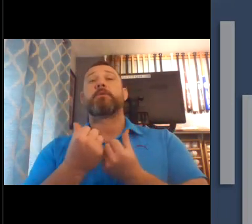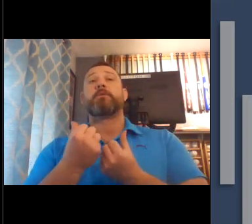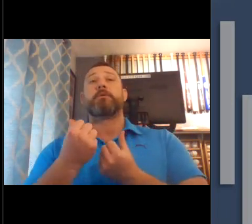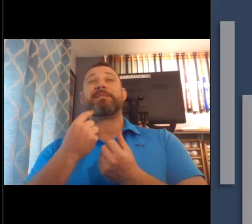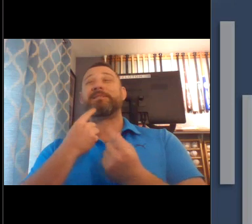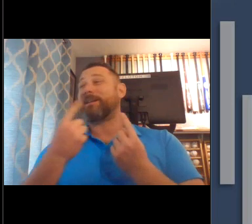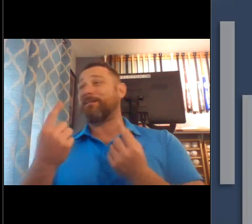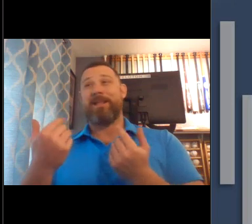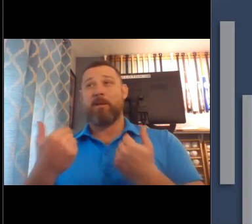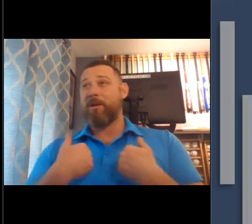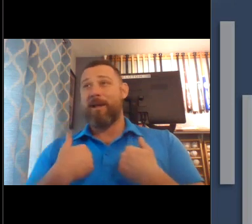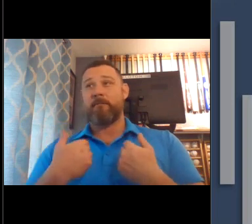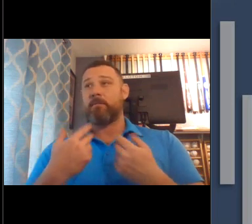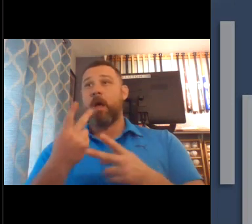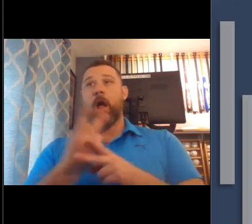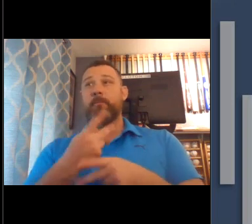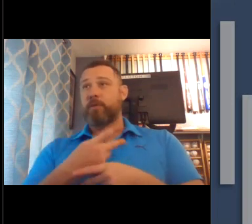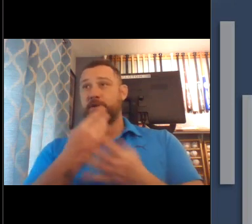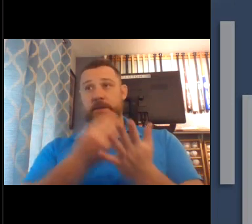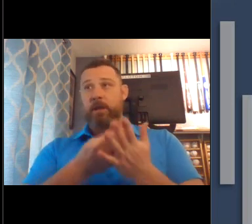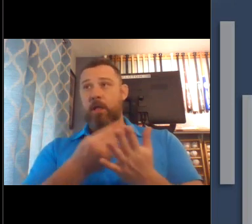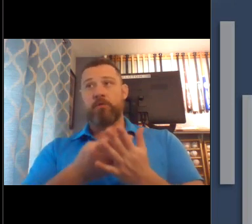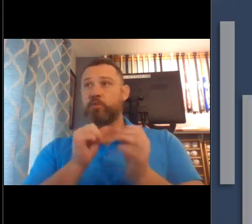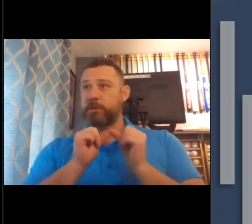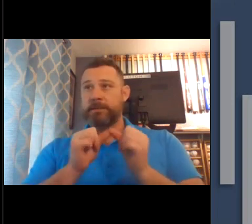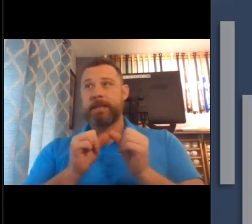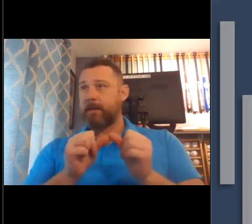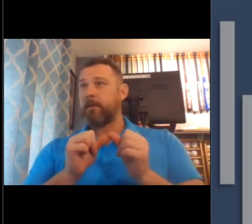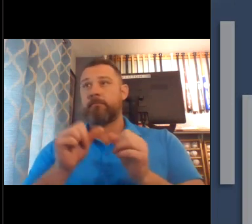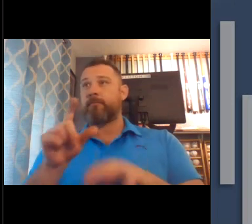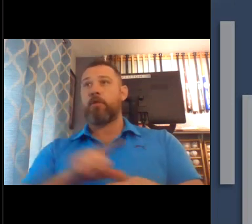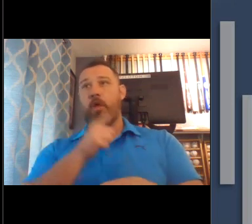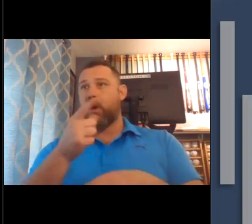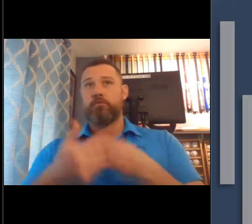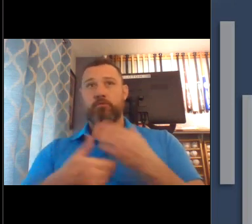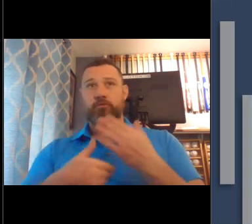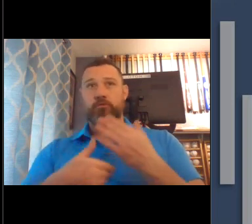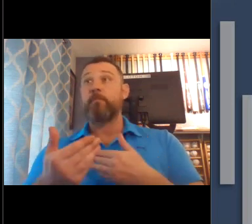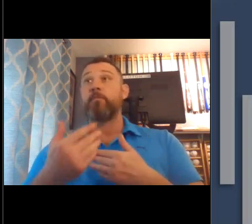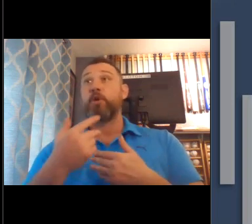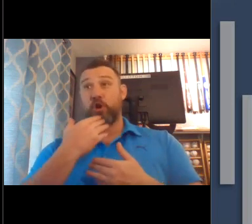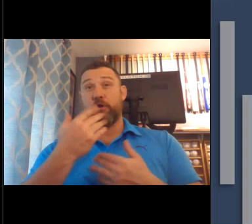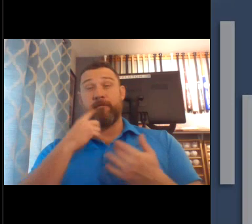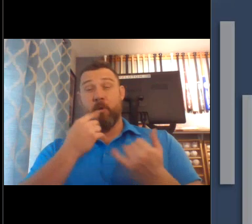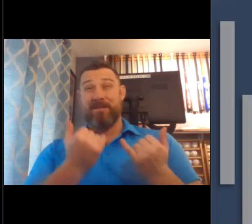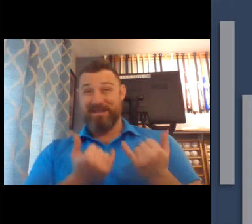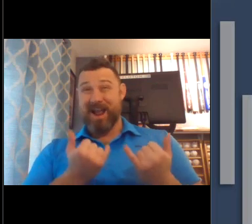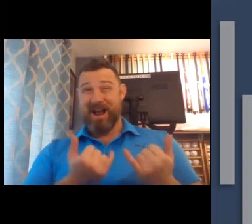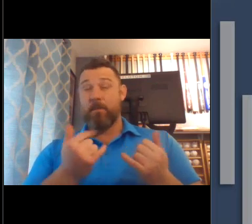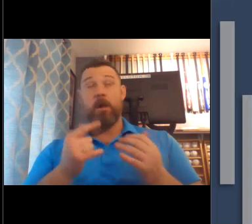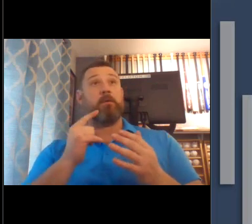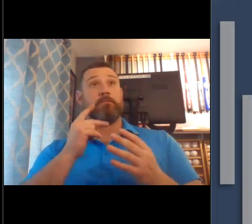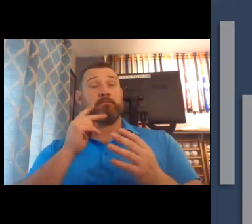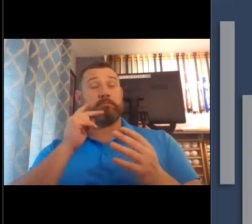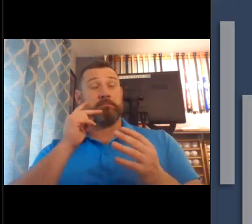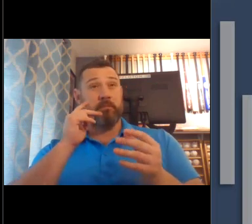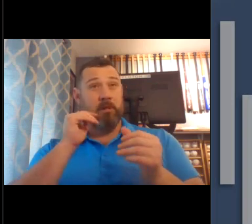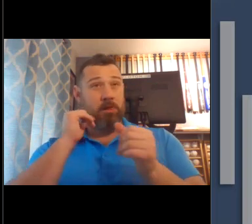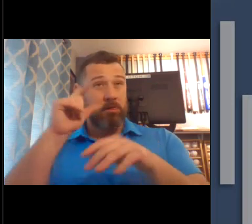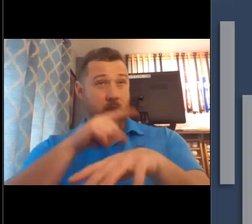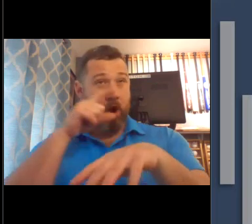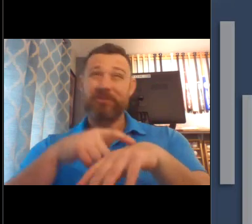have the operation dollars to be able to sustain them in the long run. Okay. They're good for now, but in the long run, it's looking bleak. So we're paying attention